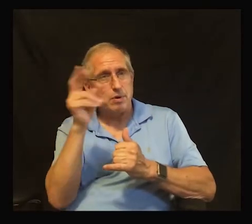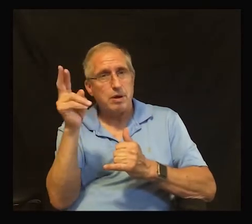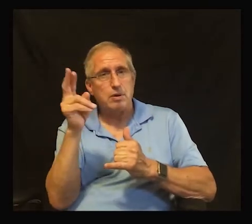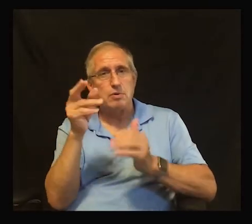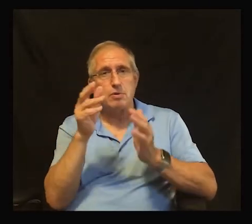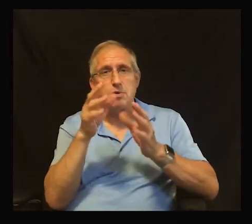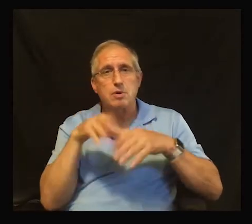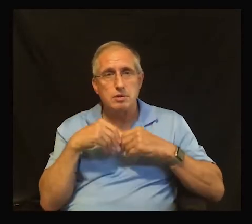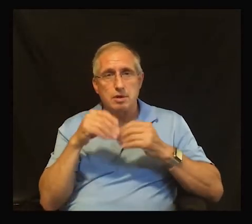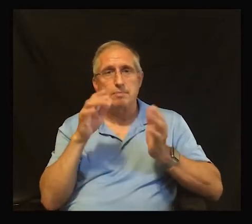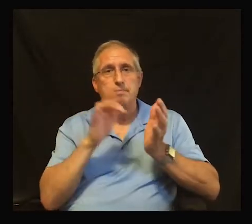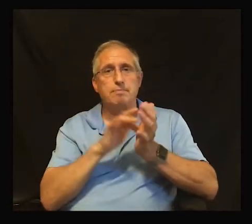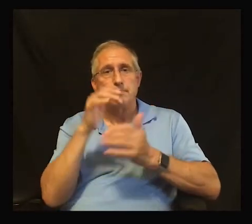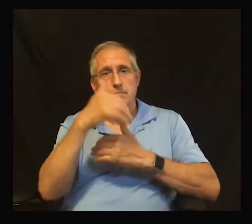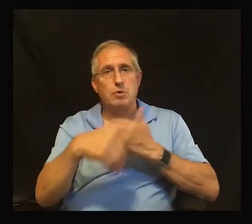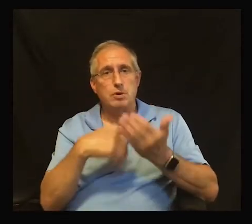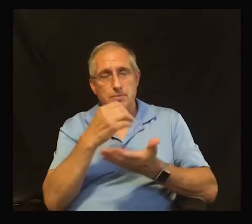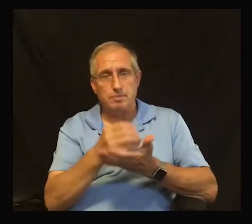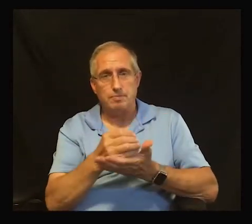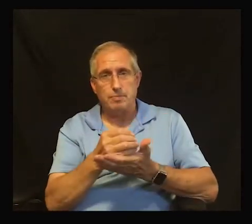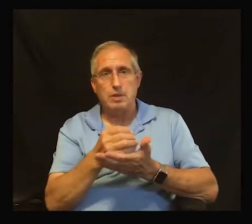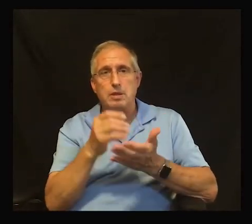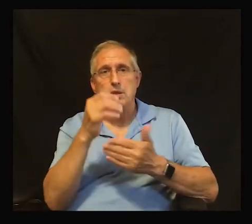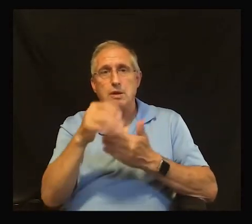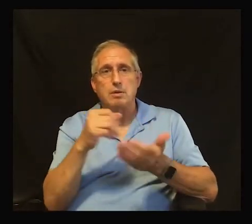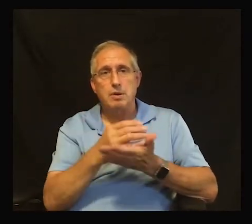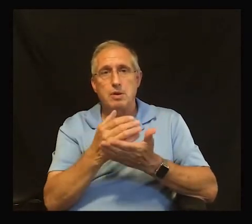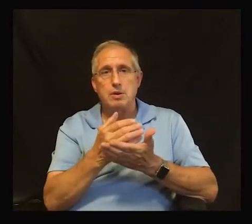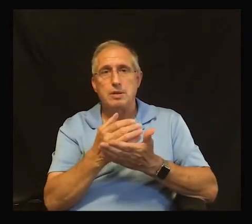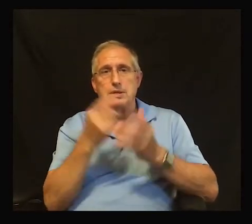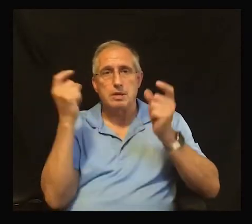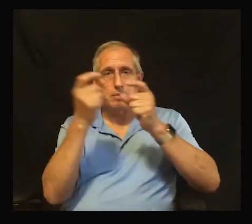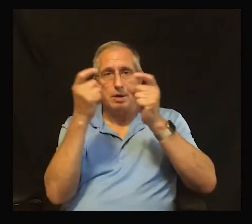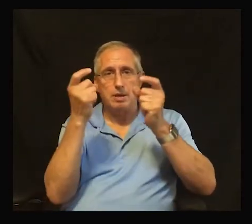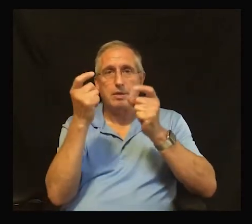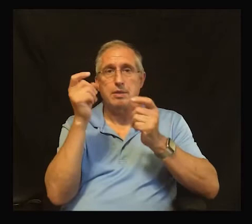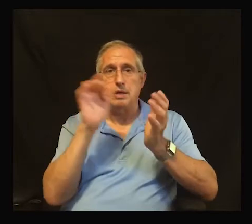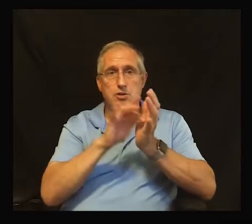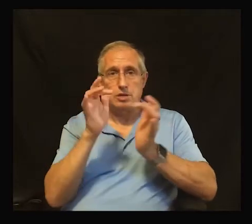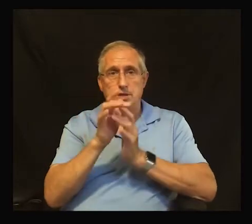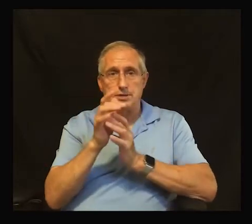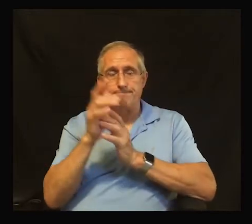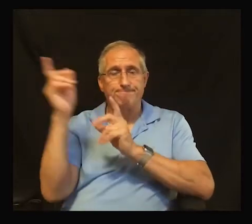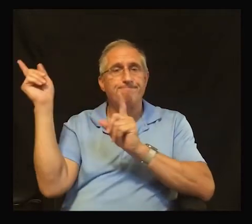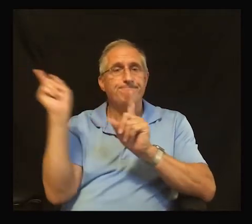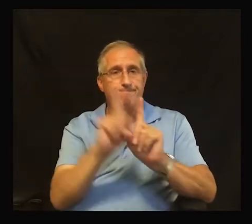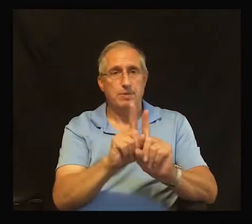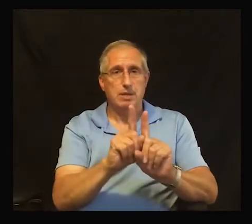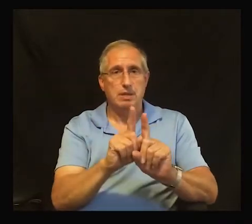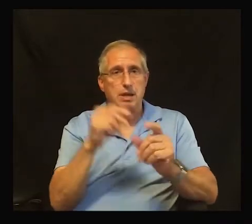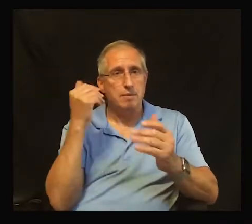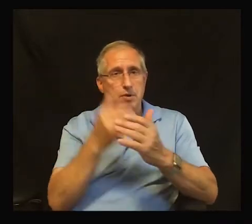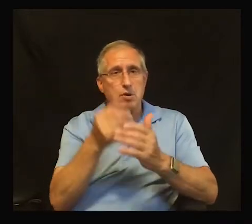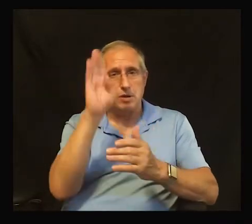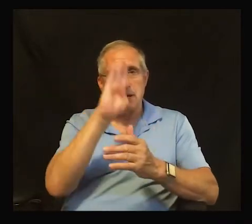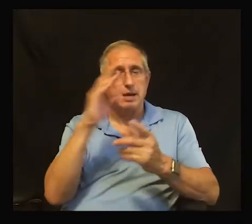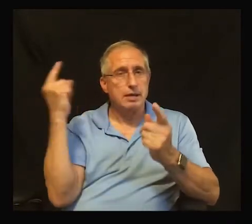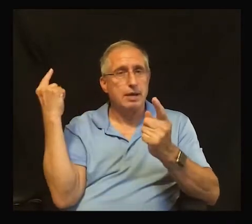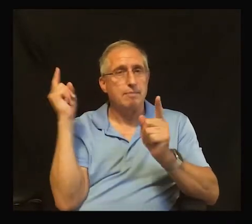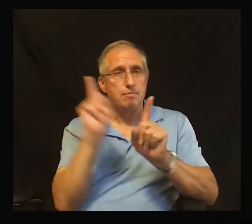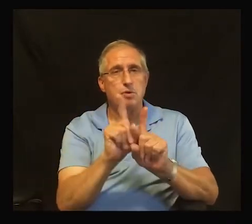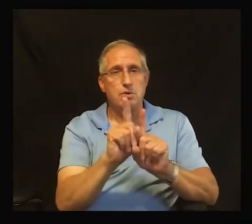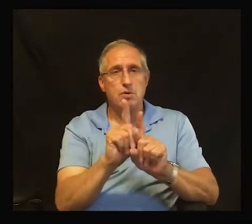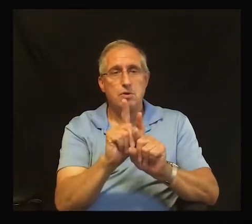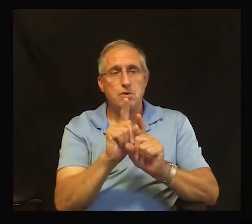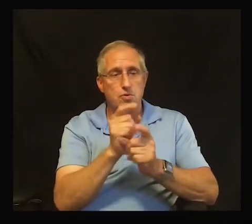this as we get ready to receive communion today. Communion is celebrating the fact that Jesus came near, that God came